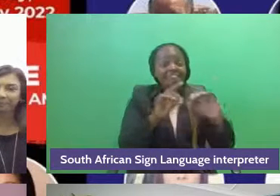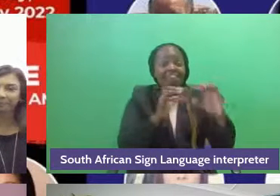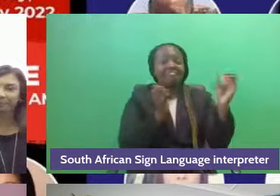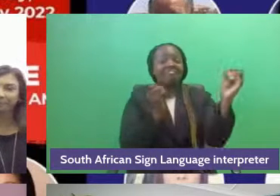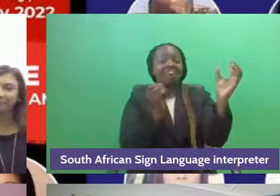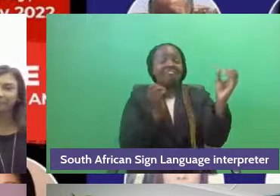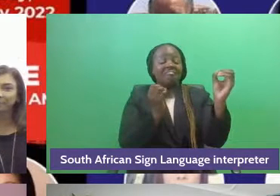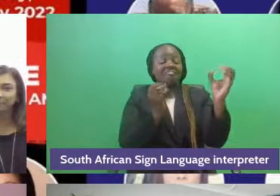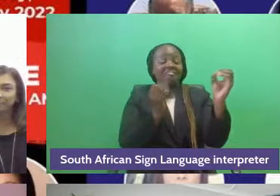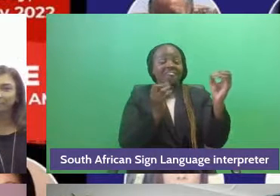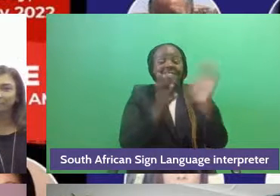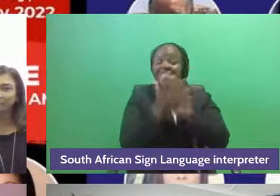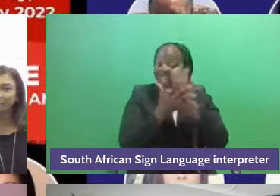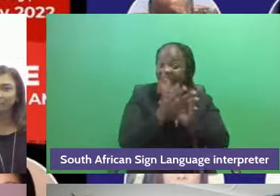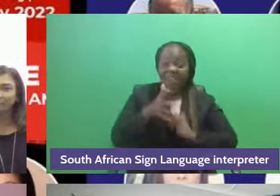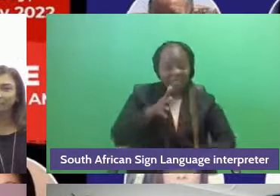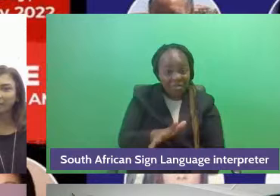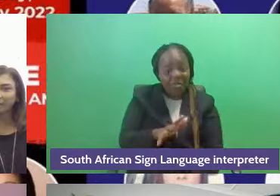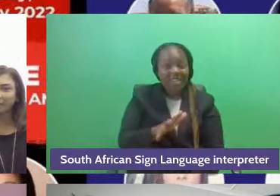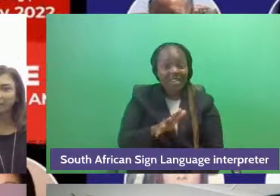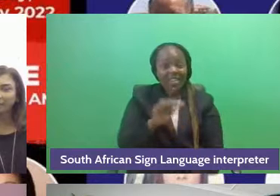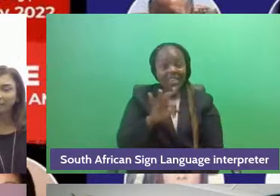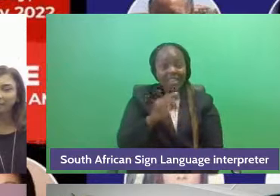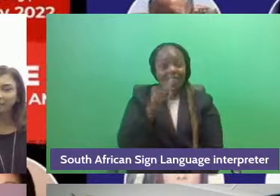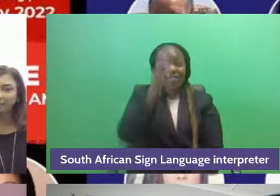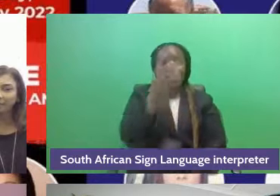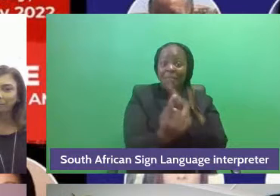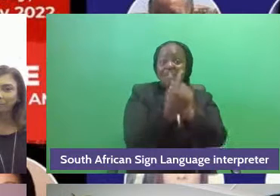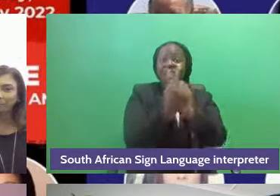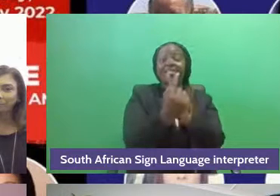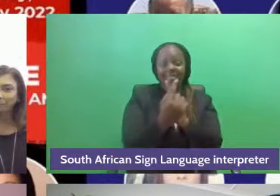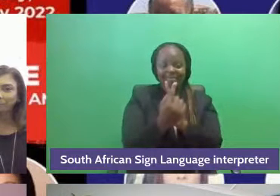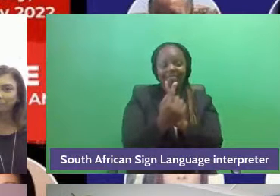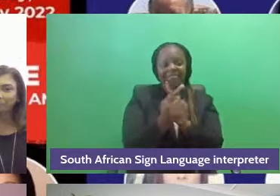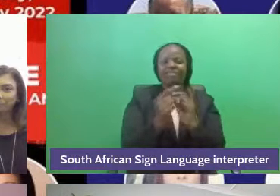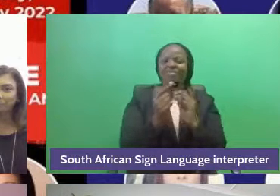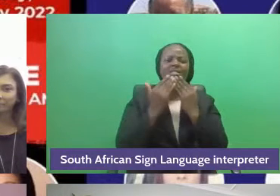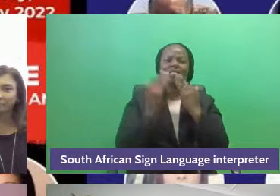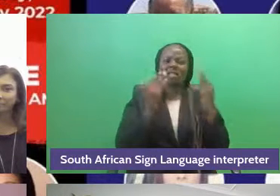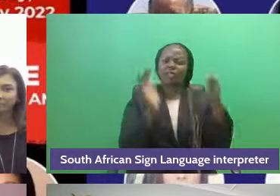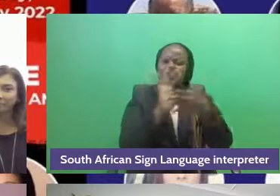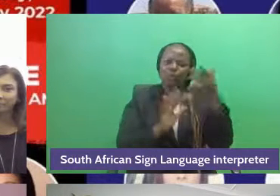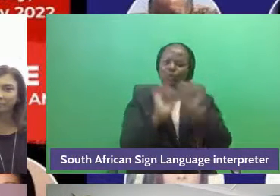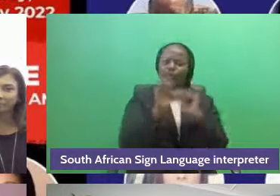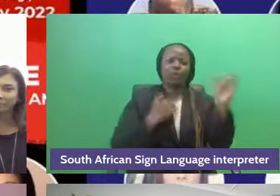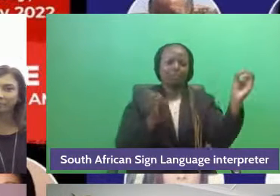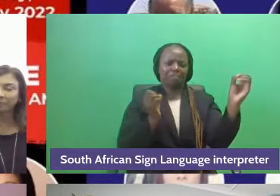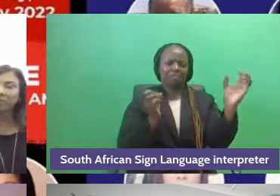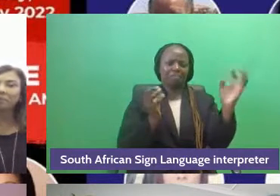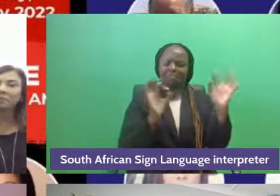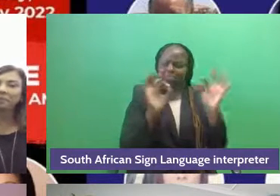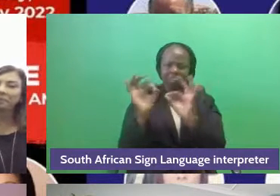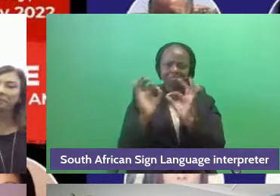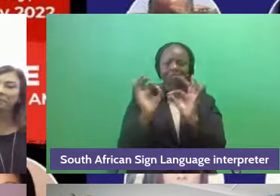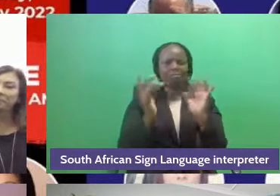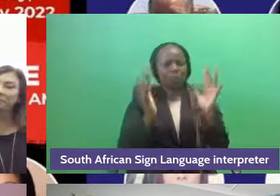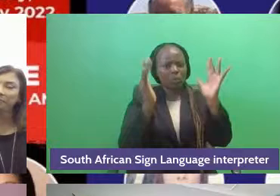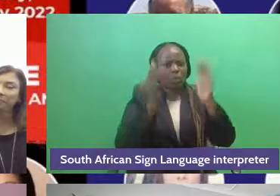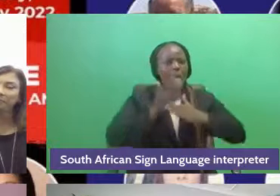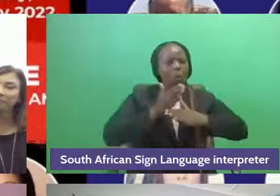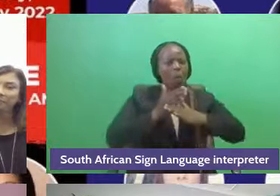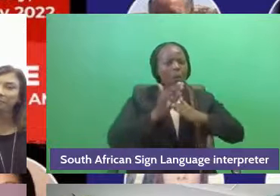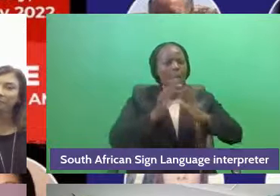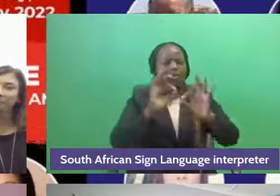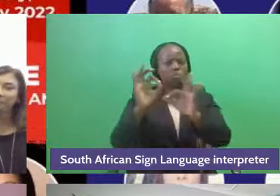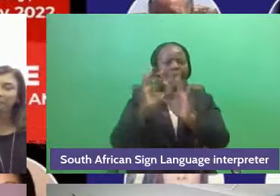with you in sign if we get a chance to meet. But thank you for sharing that success story, and also the incredible work and impact